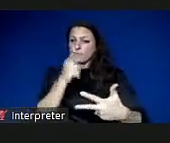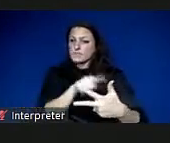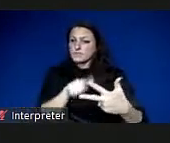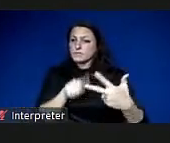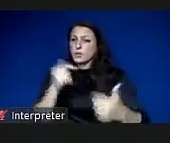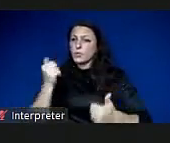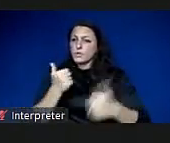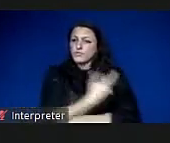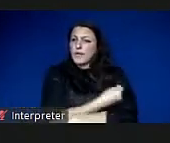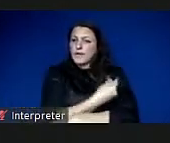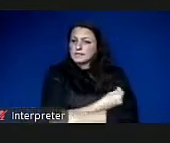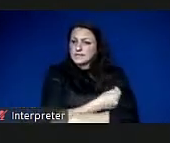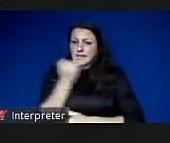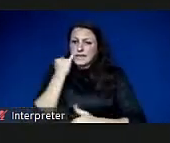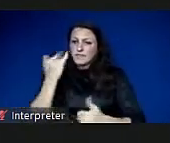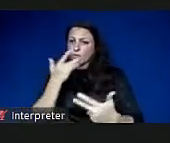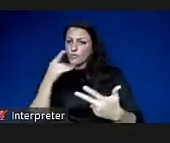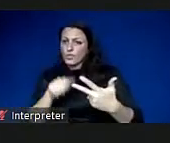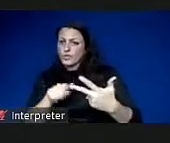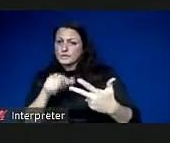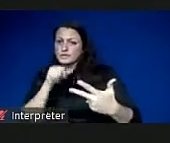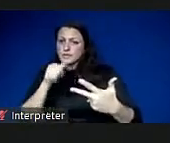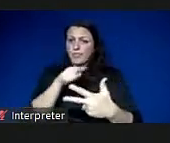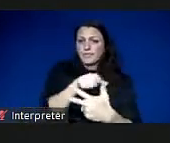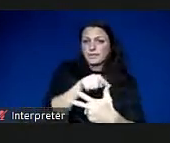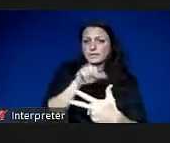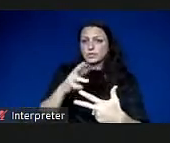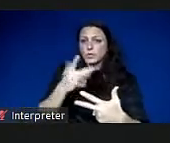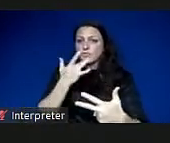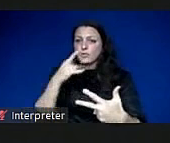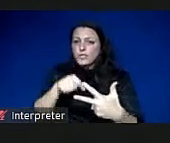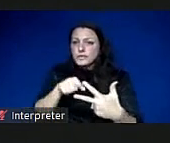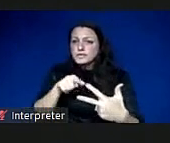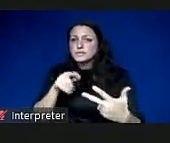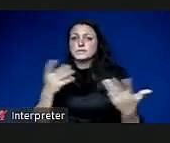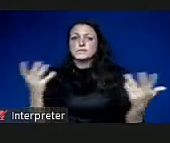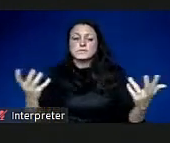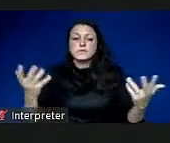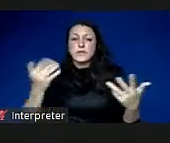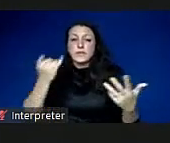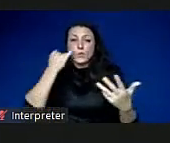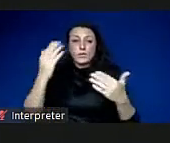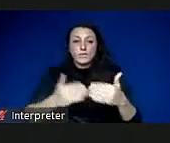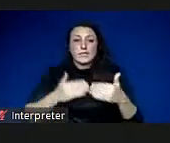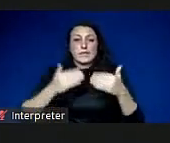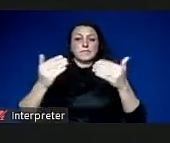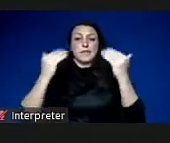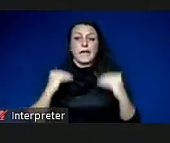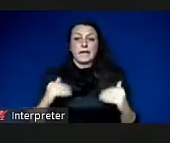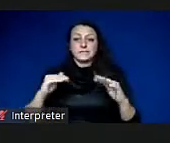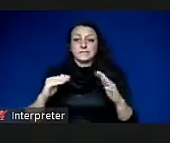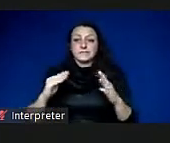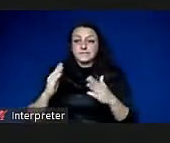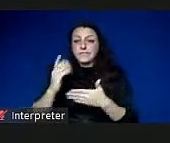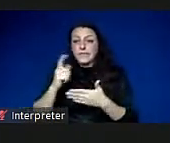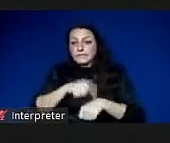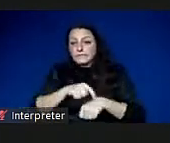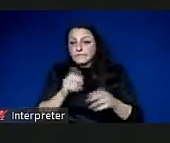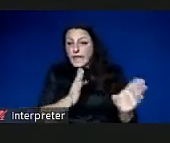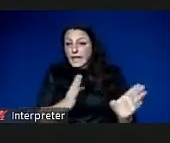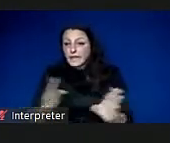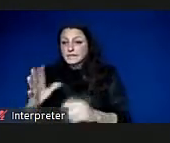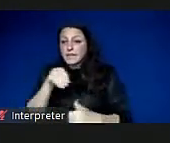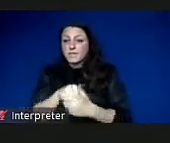name over the other, as well as we move into the next phase that involves essential workers